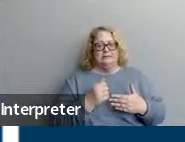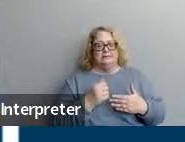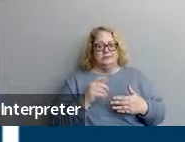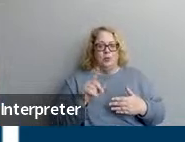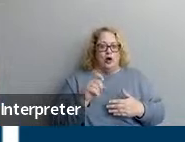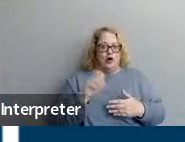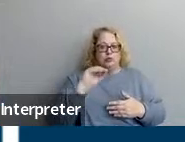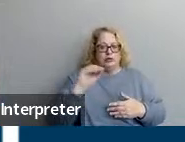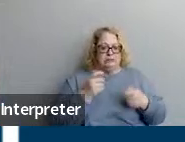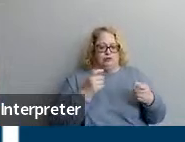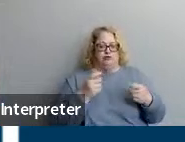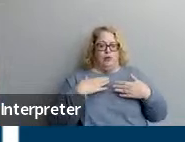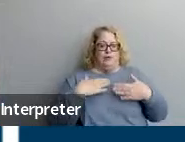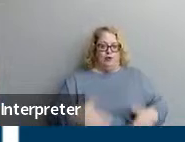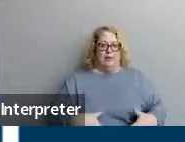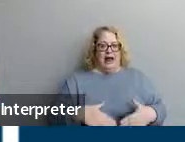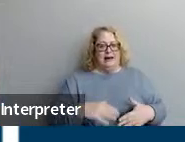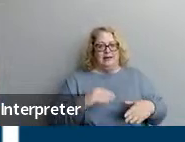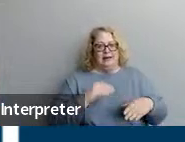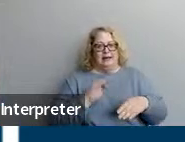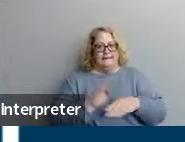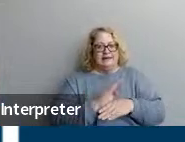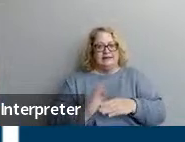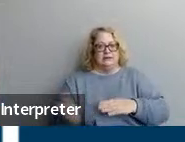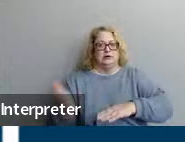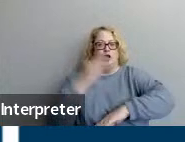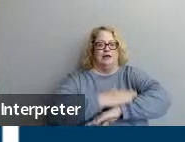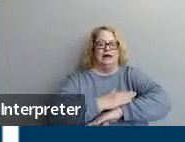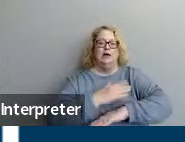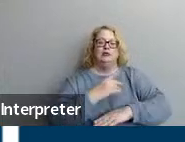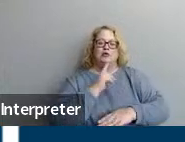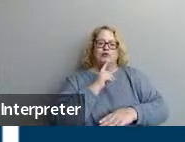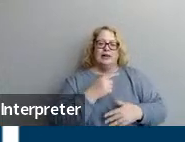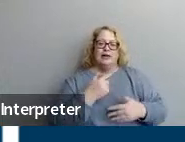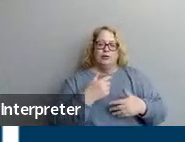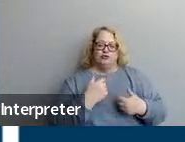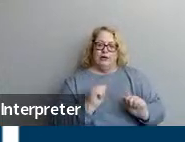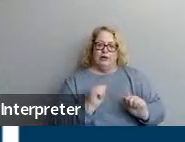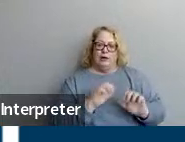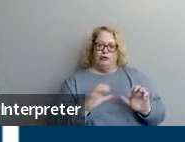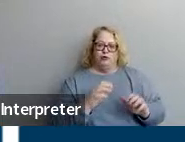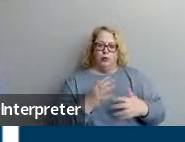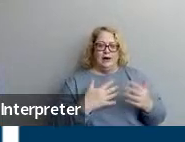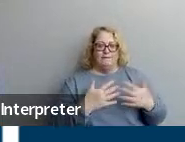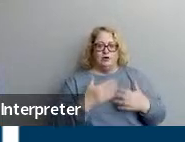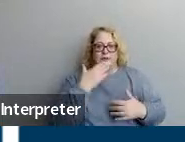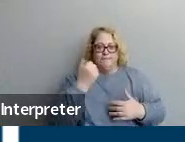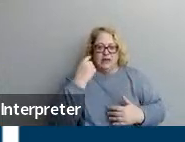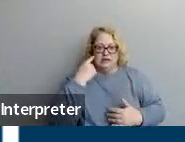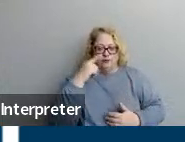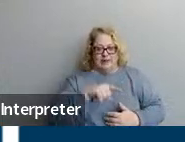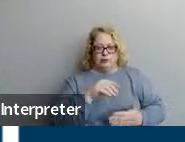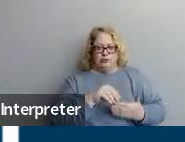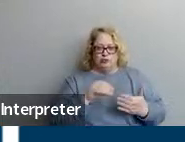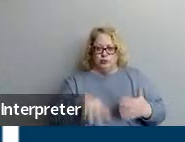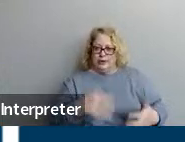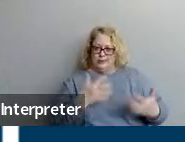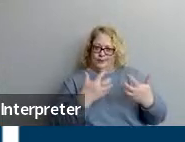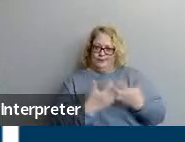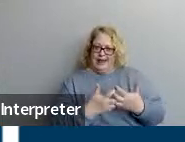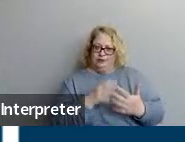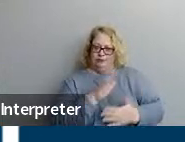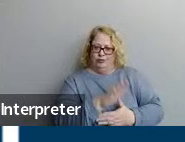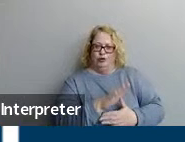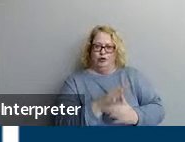out in a business full day. Okay. So we're really working to try to do what's best for that student, right, get their skill sets where they